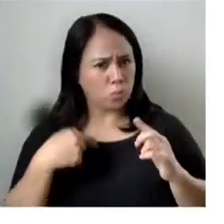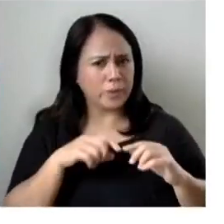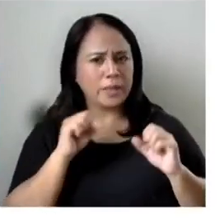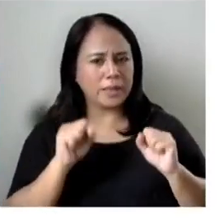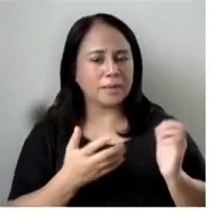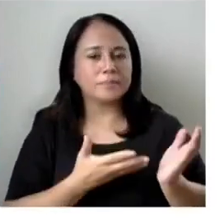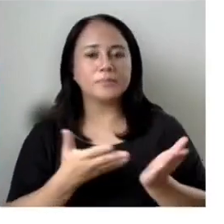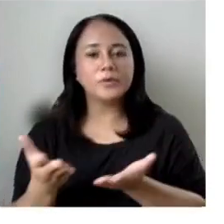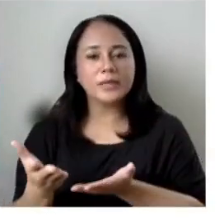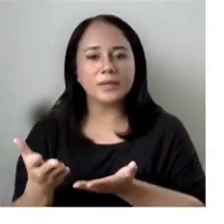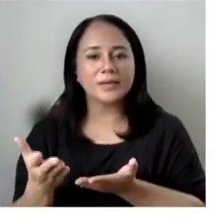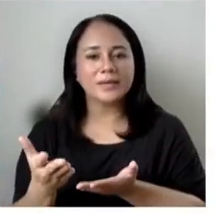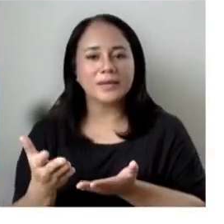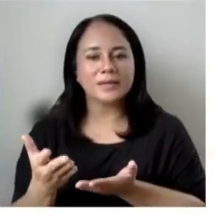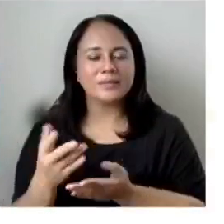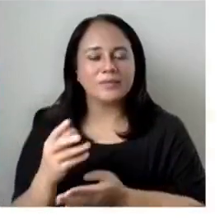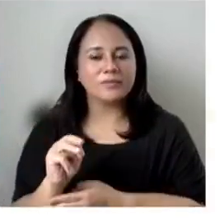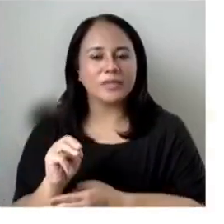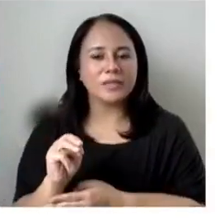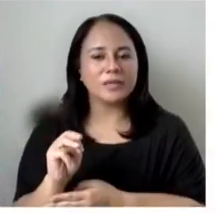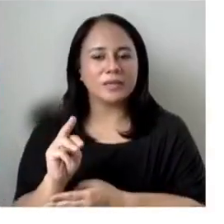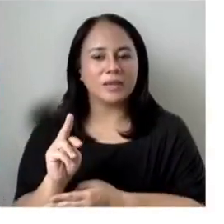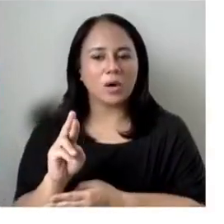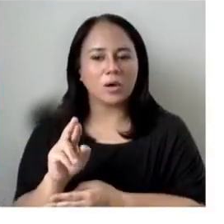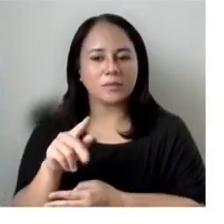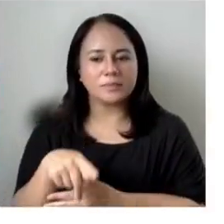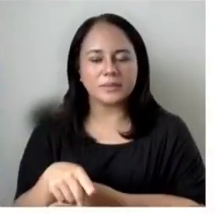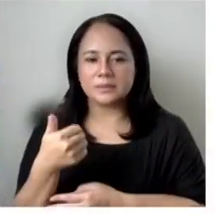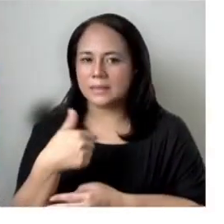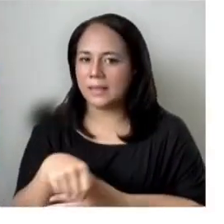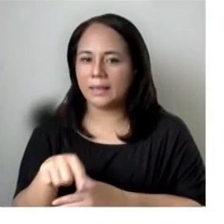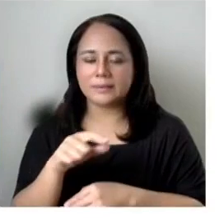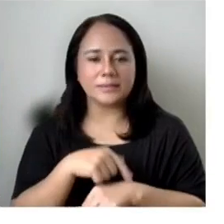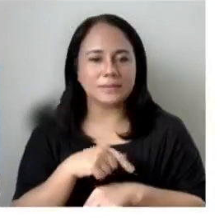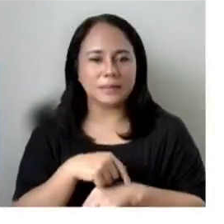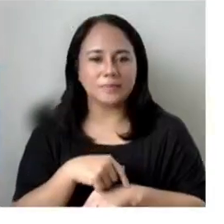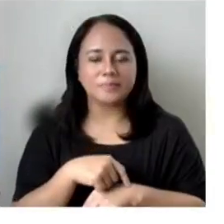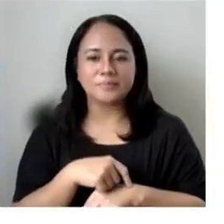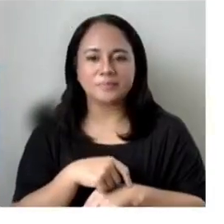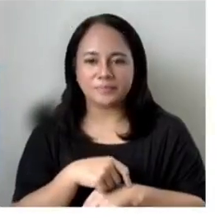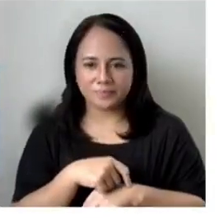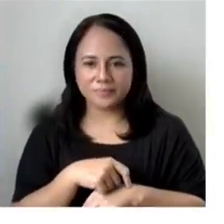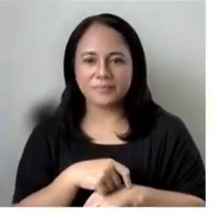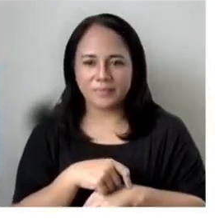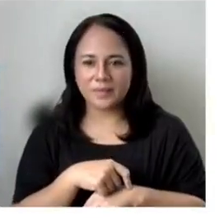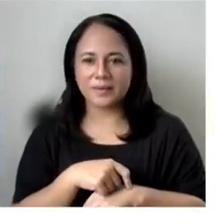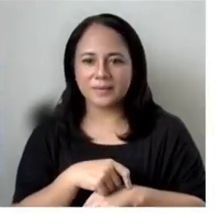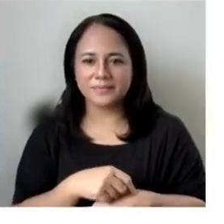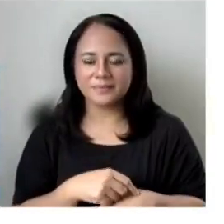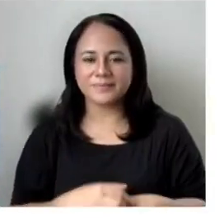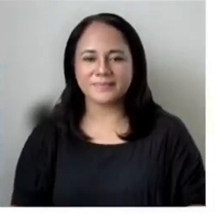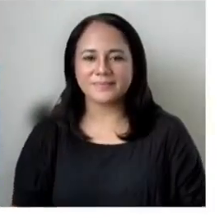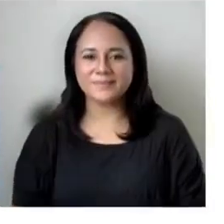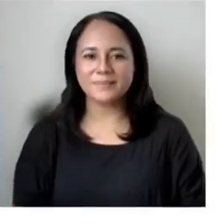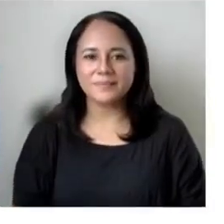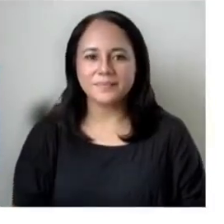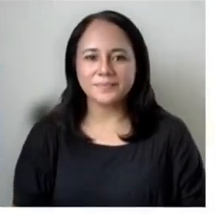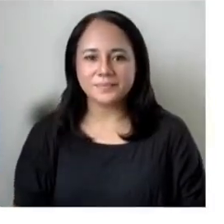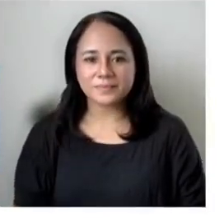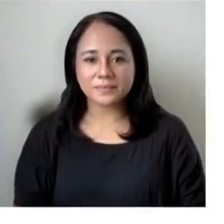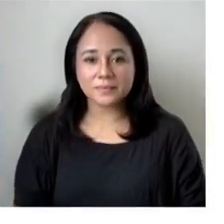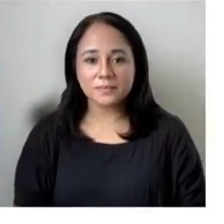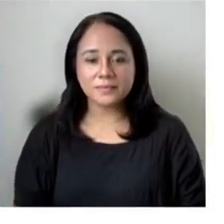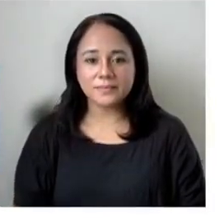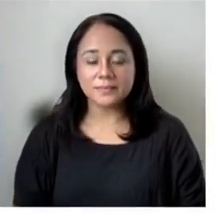goodies to BRP Sierra Madre at any given time that they can give it to us. Is part